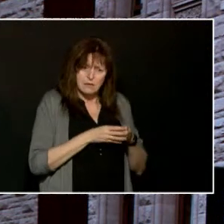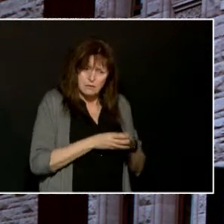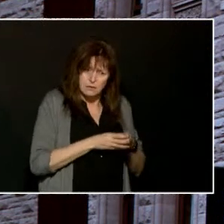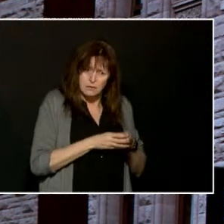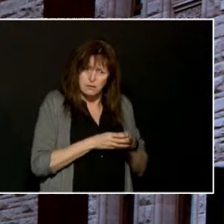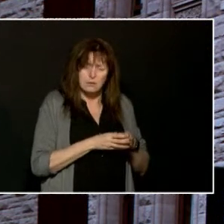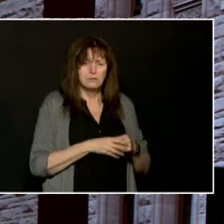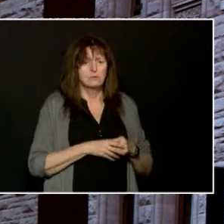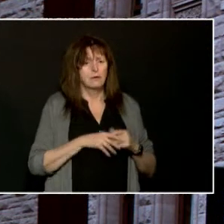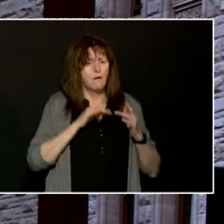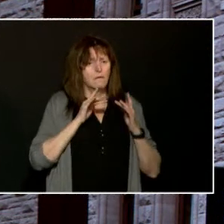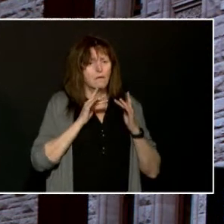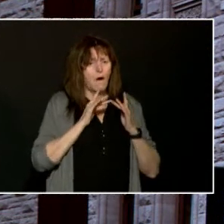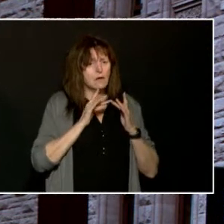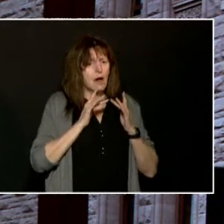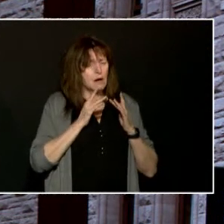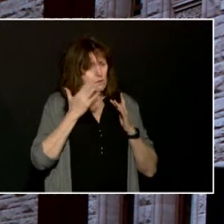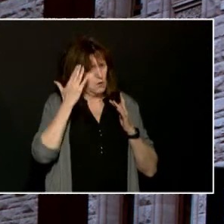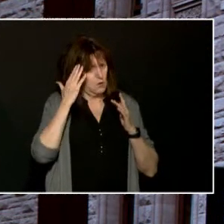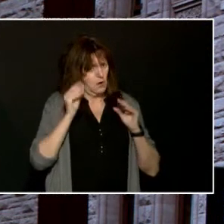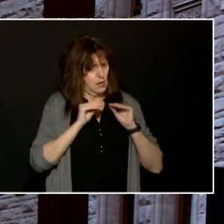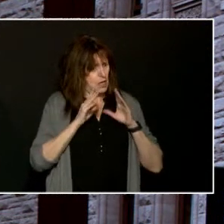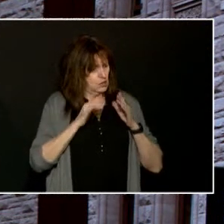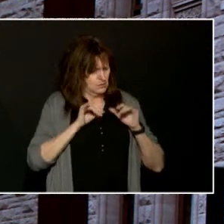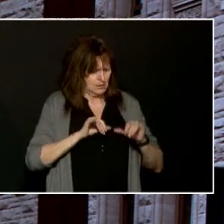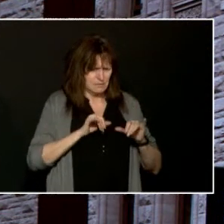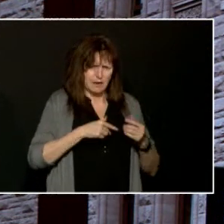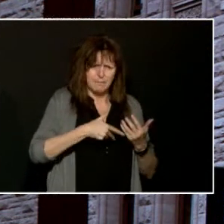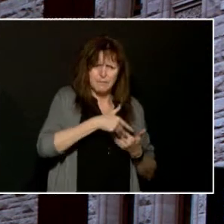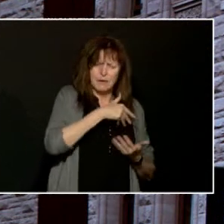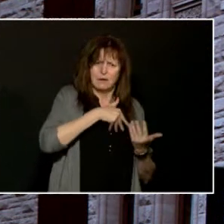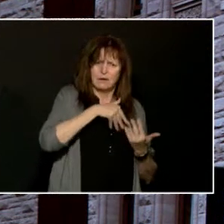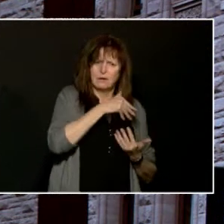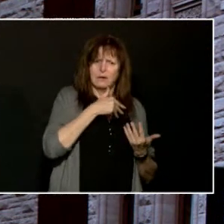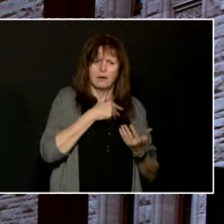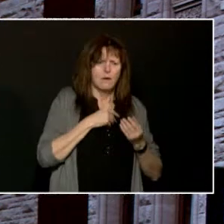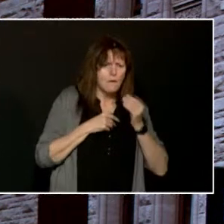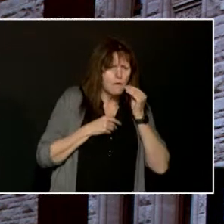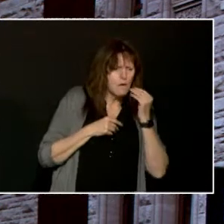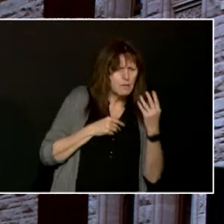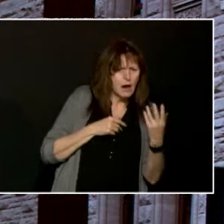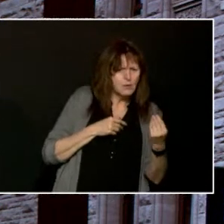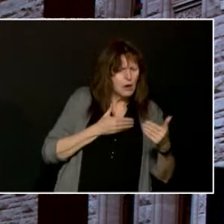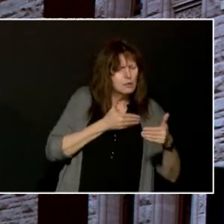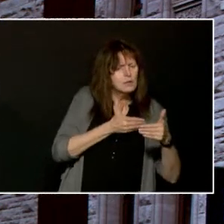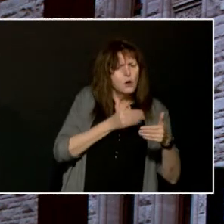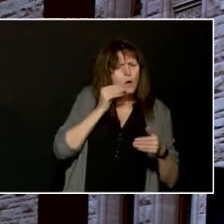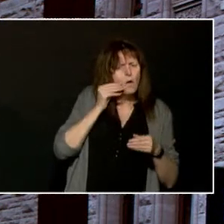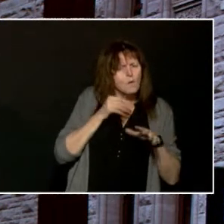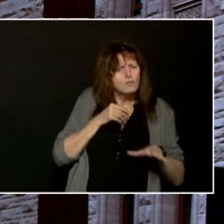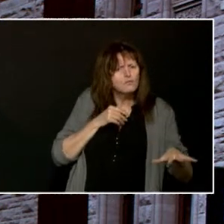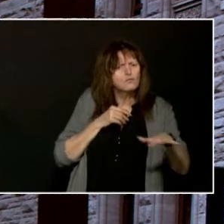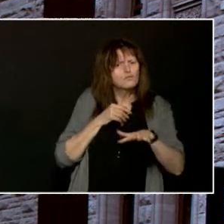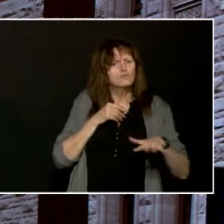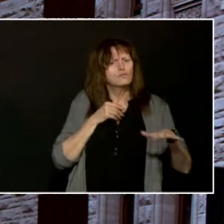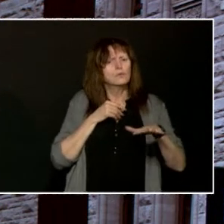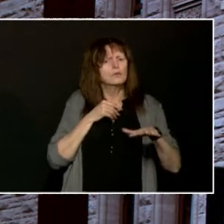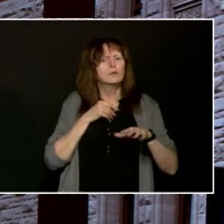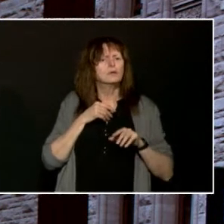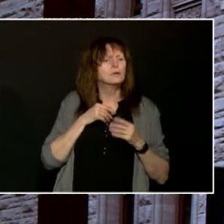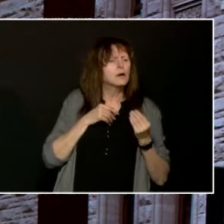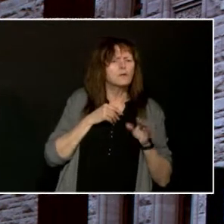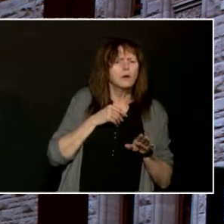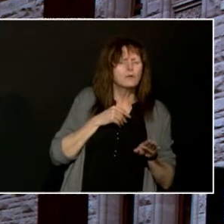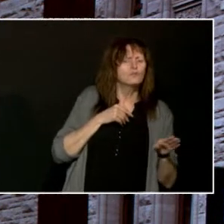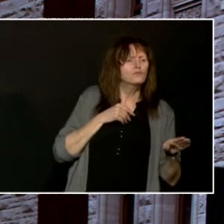clear, to stay around the home if you can, do your outdoor activities around the home if you can. If you're going out and a little distance, make sure you're